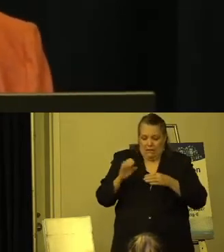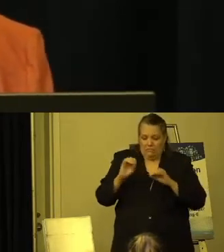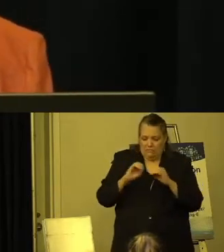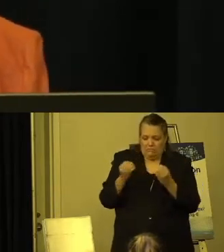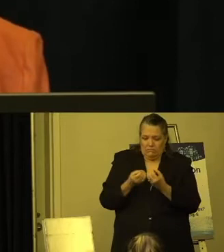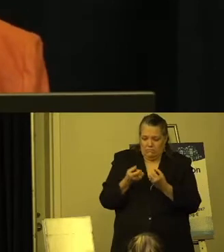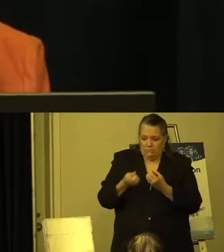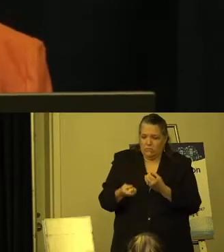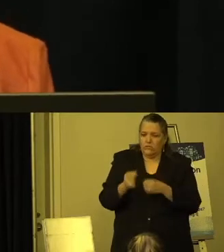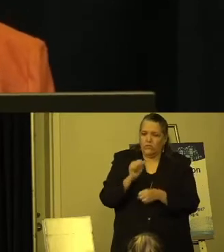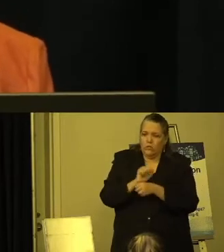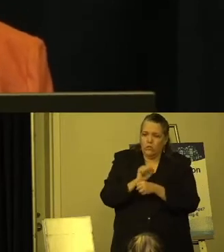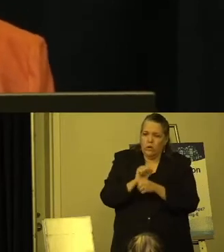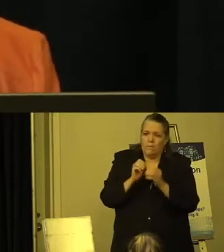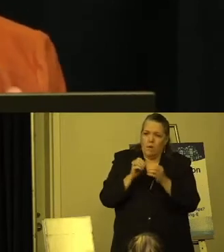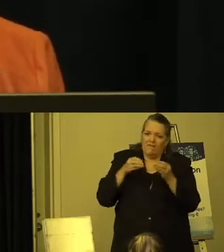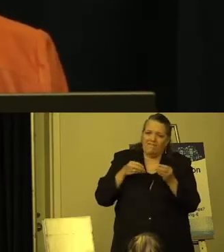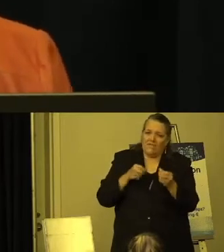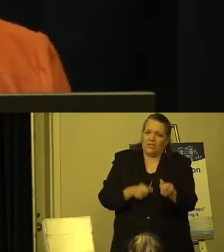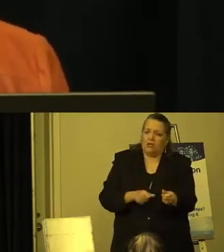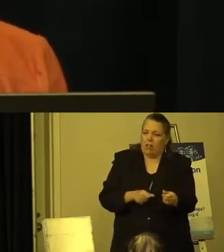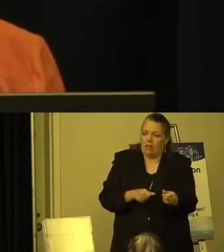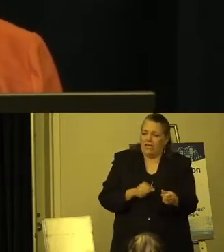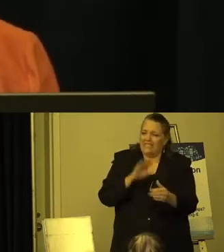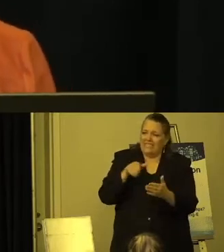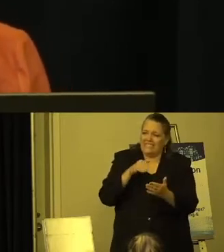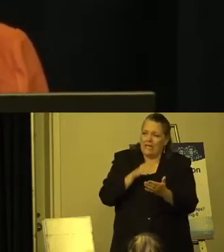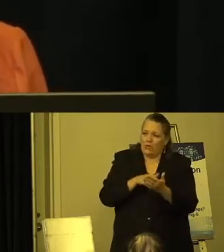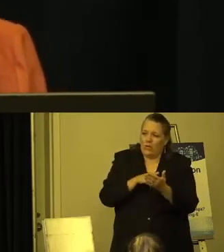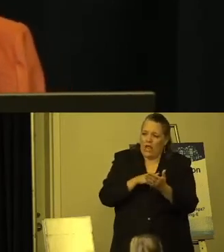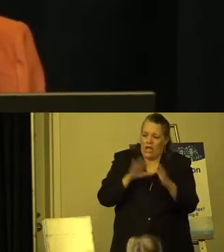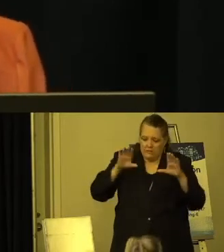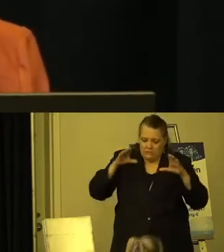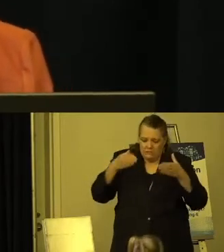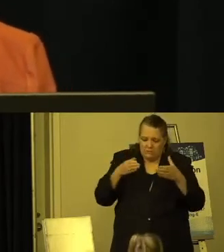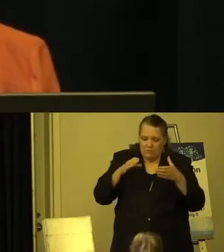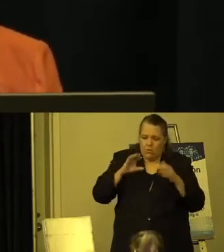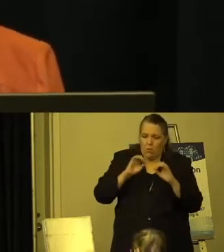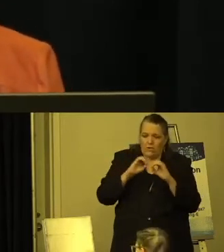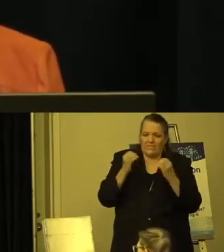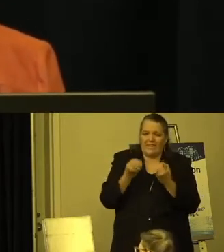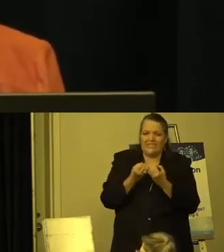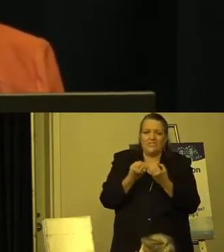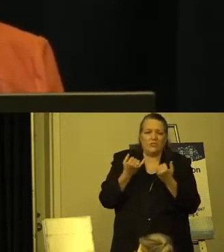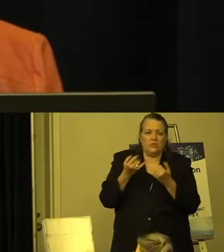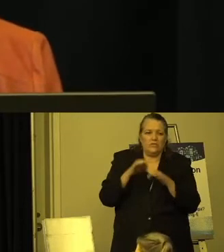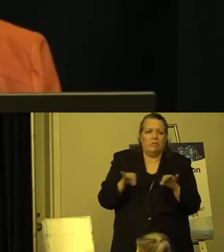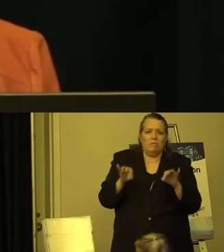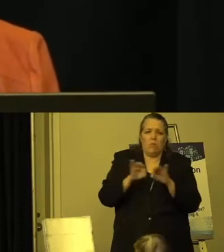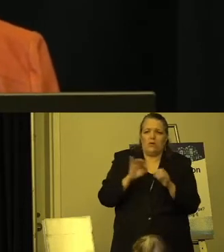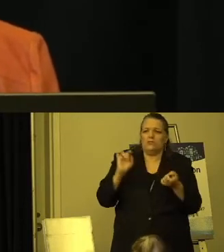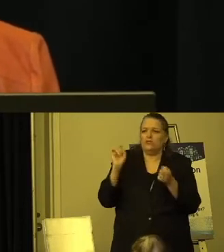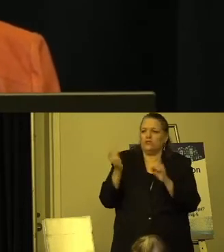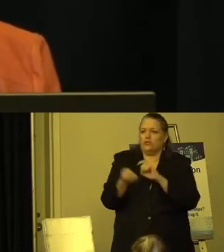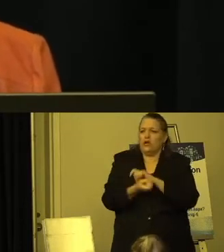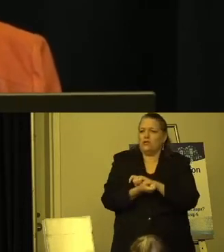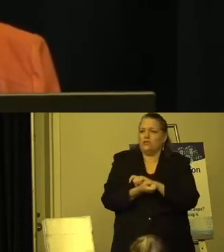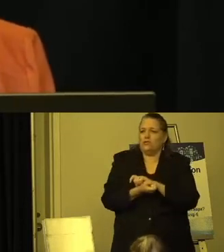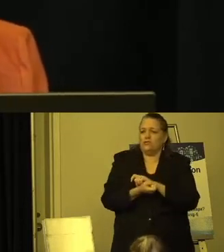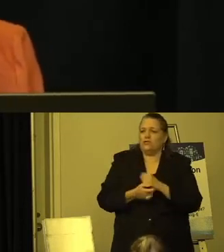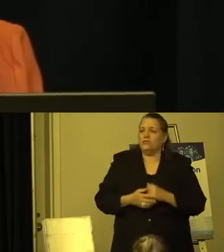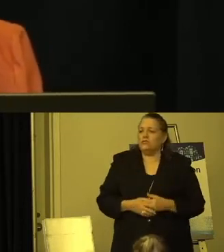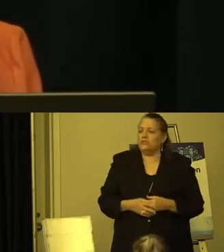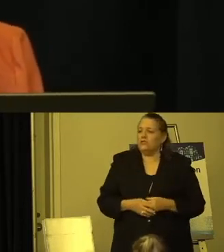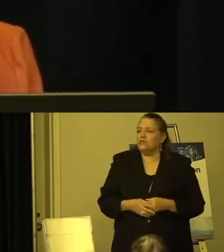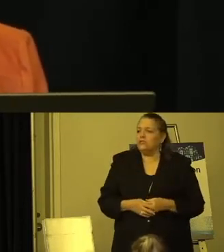essentially so we could work more efficiently as a more centralized organization. So this is a very important transition. And